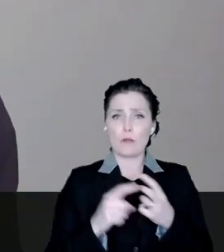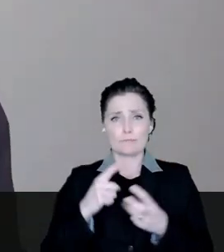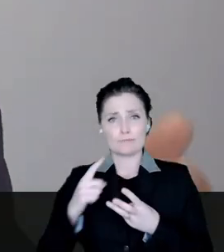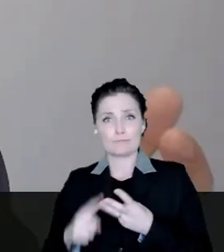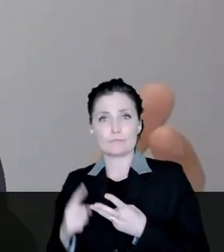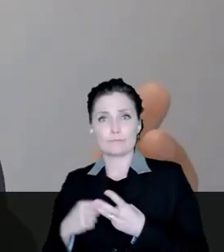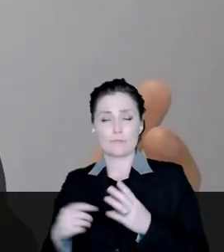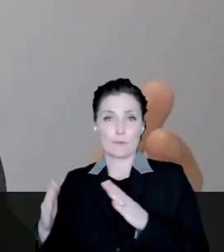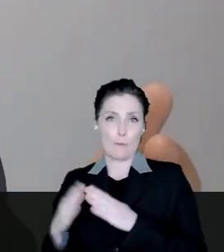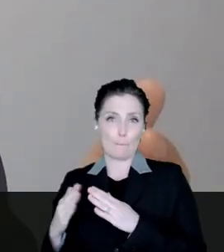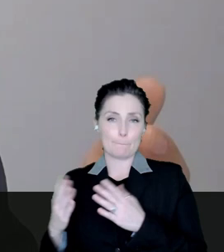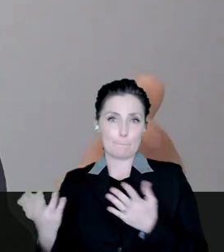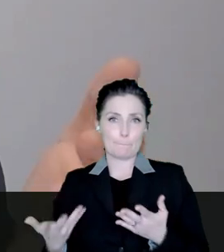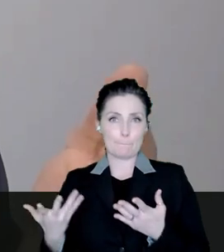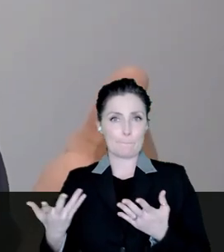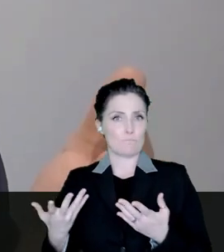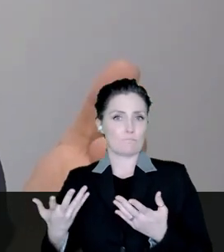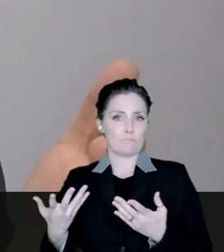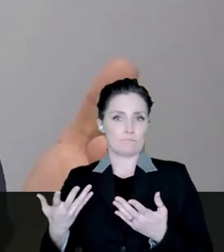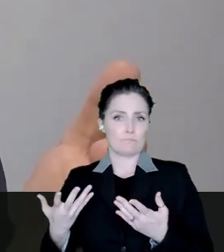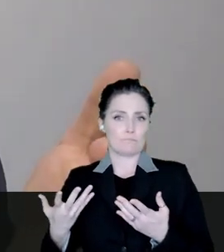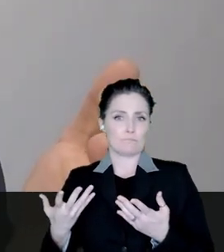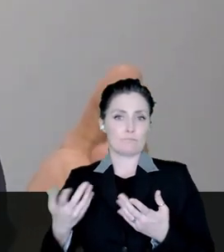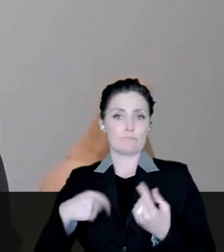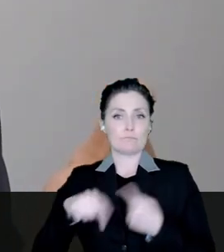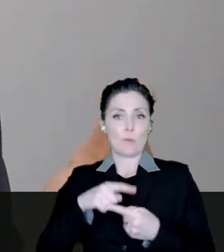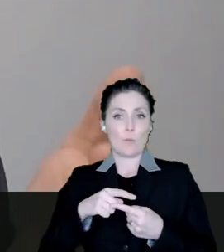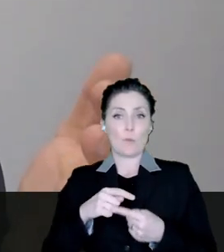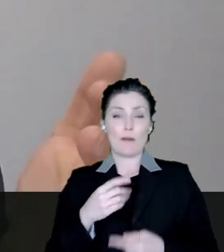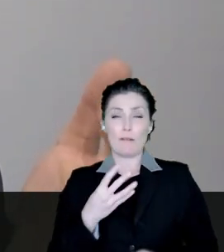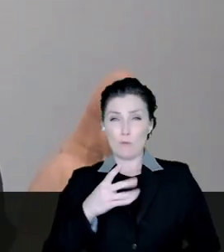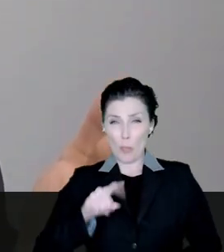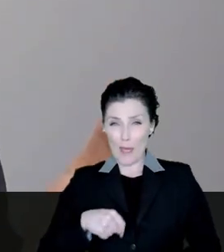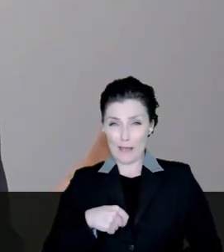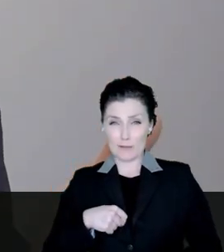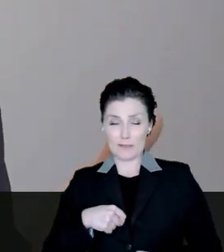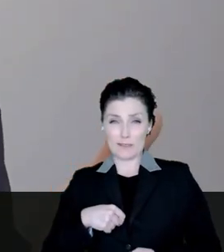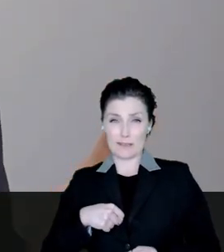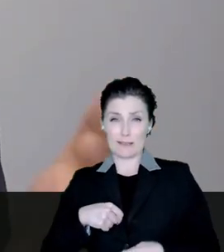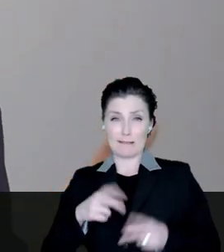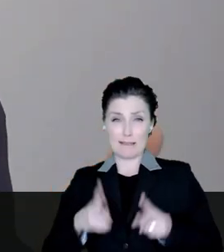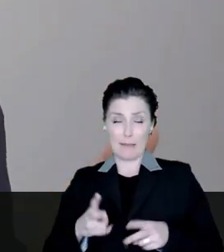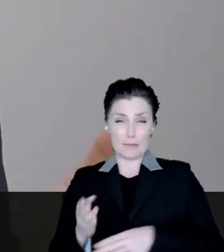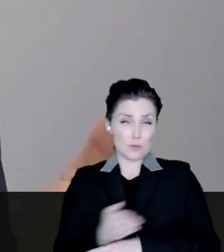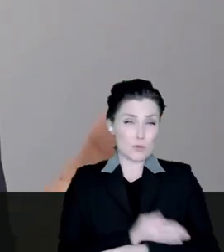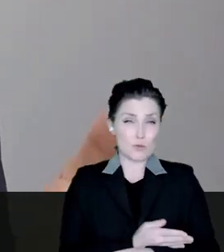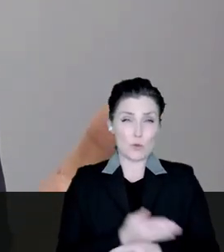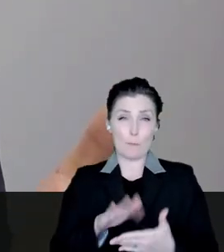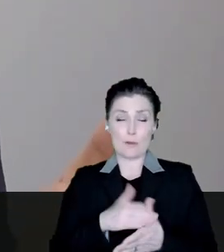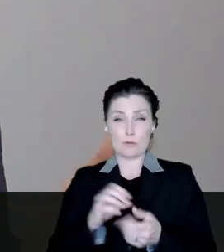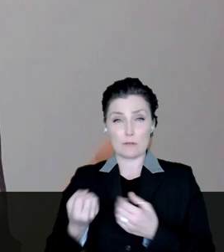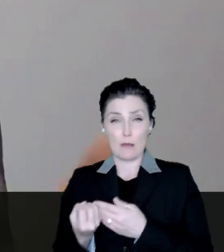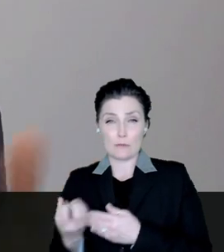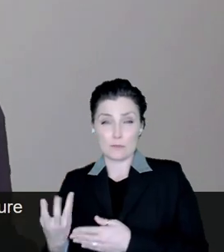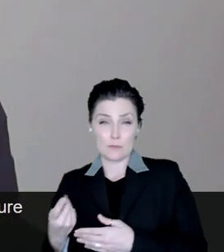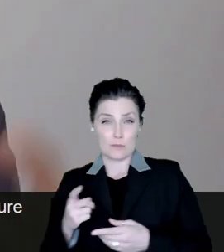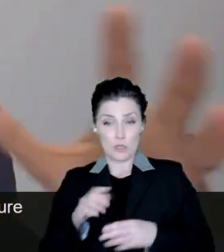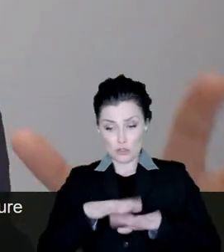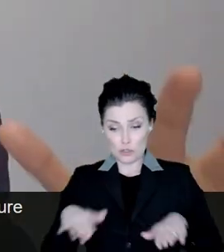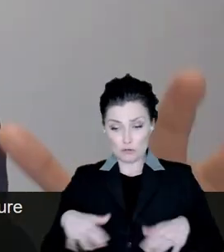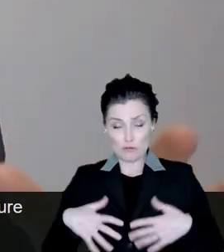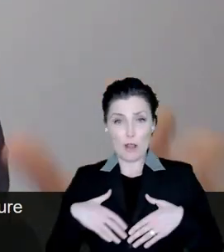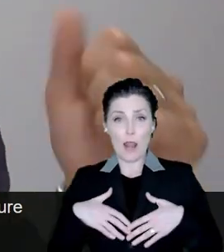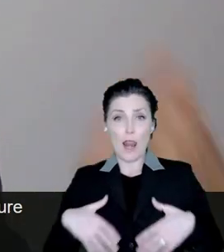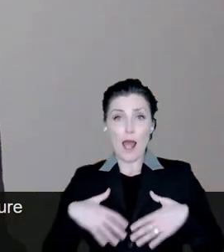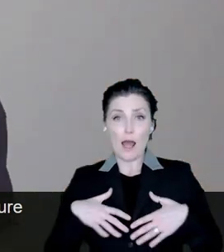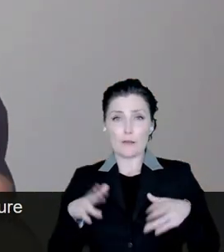cars, you've got 4,000 premature deaths a year because of air pollution, children with stunted lungs forever, adults with a whole host